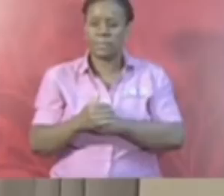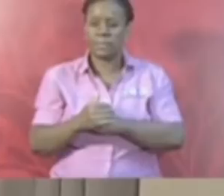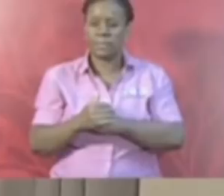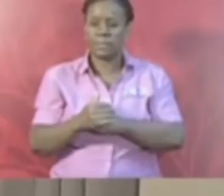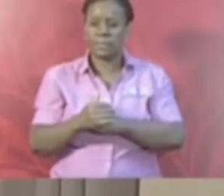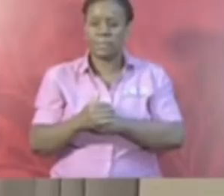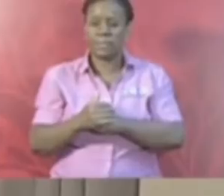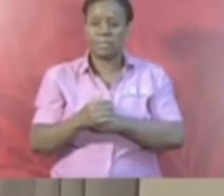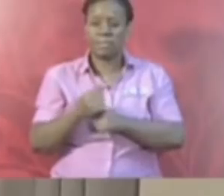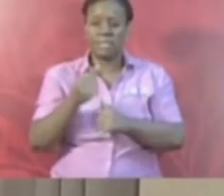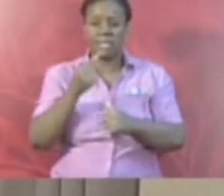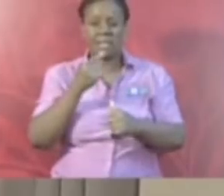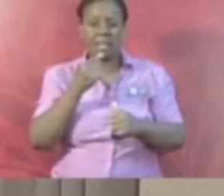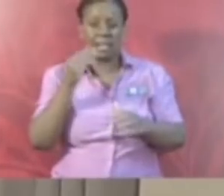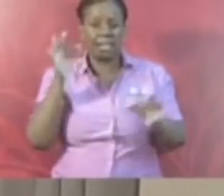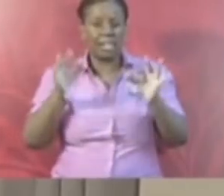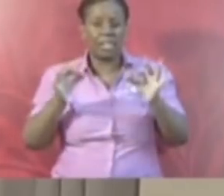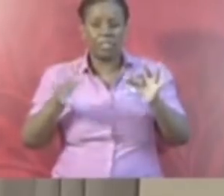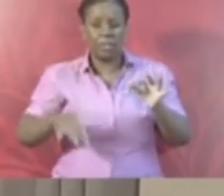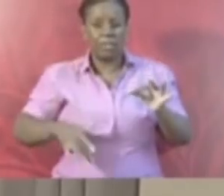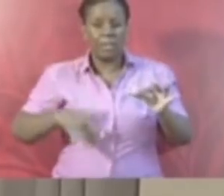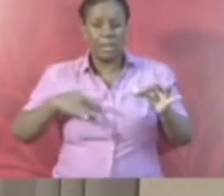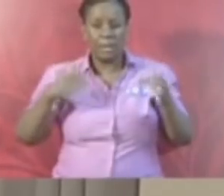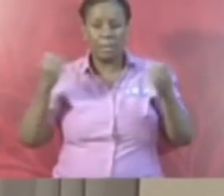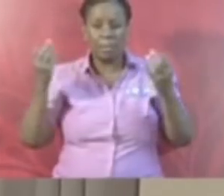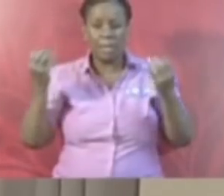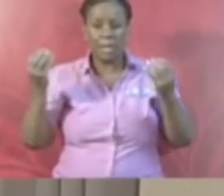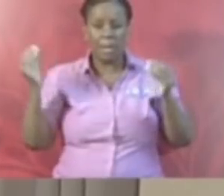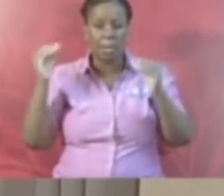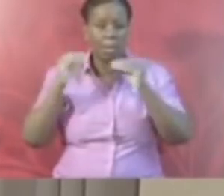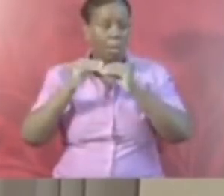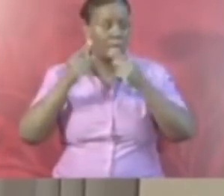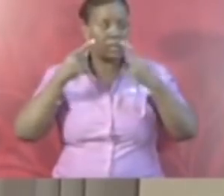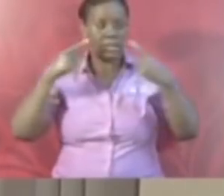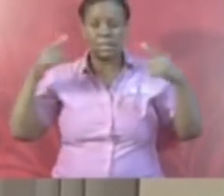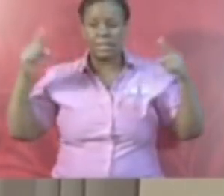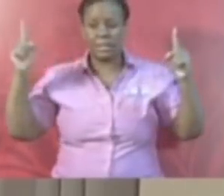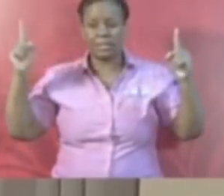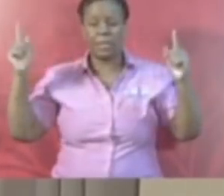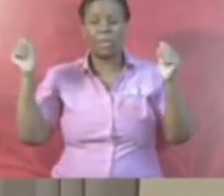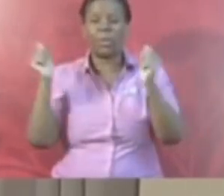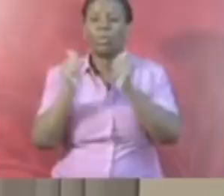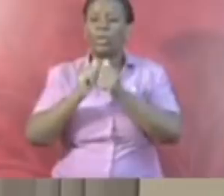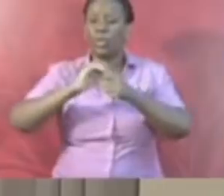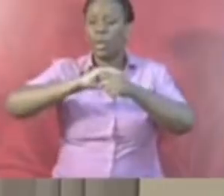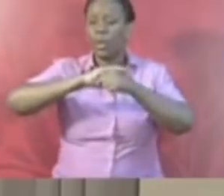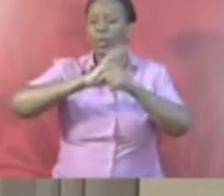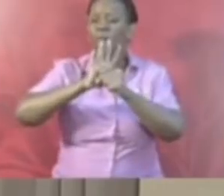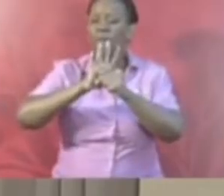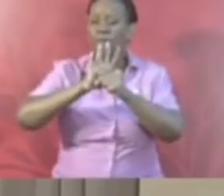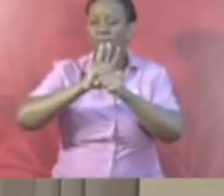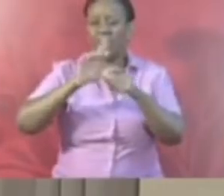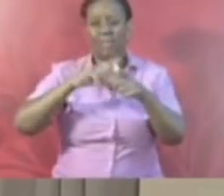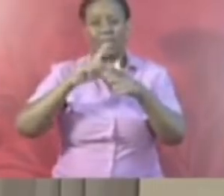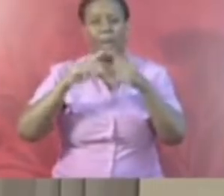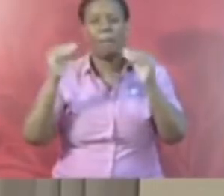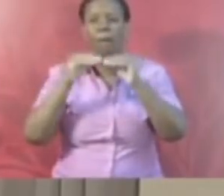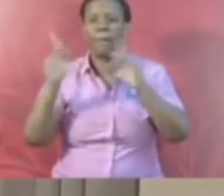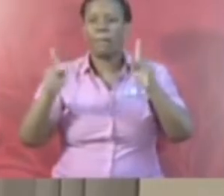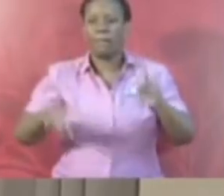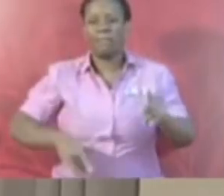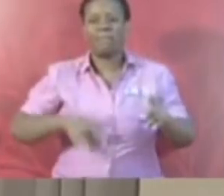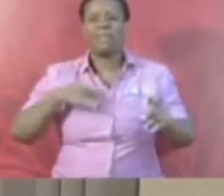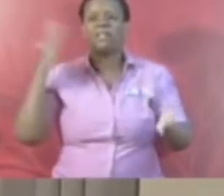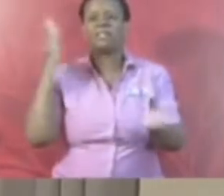feel it and more successful you are with pandemic measures, the more people say we should stop